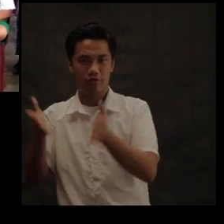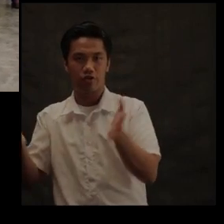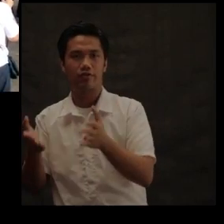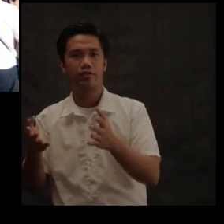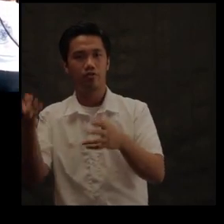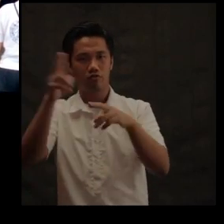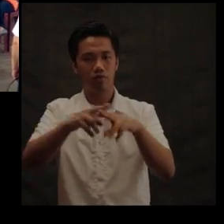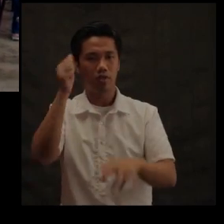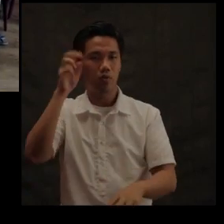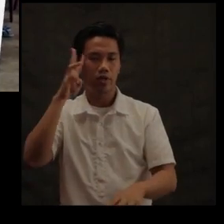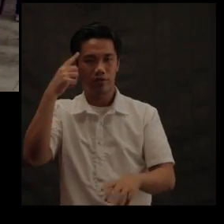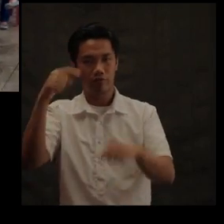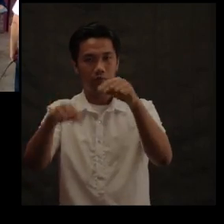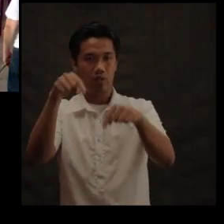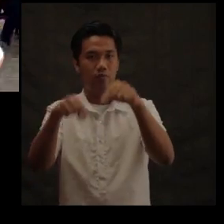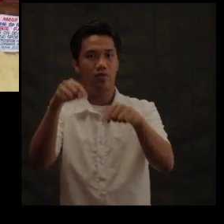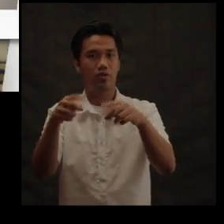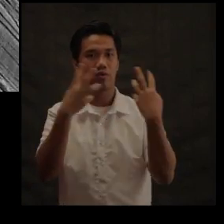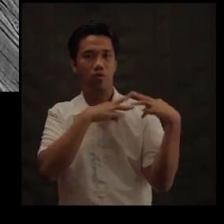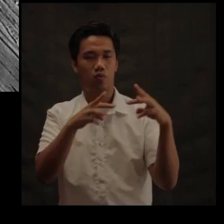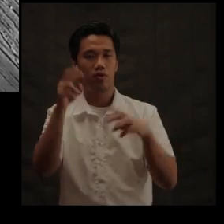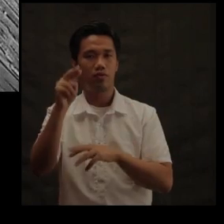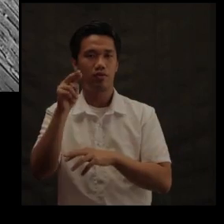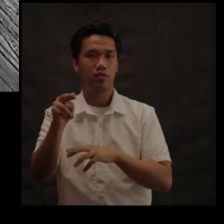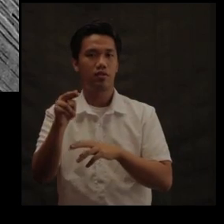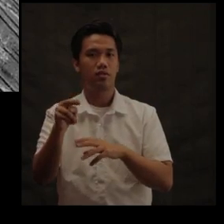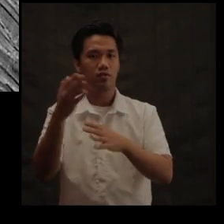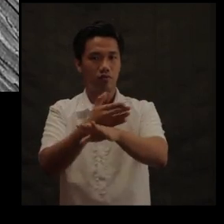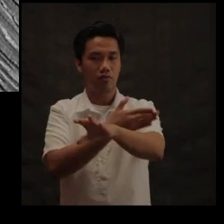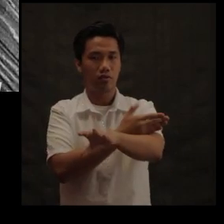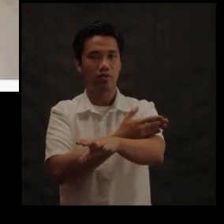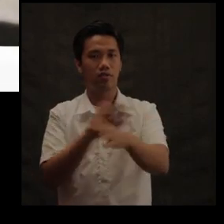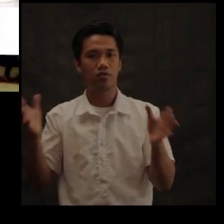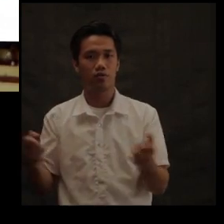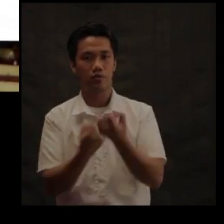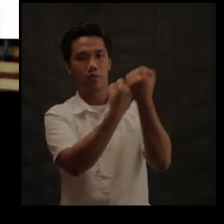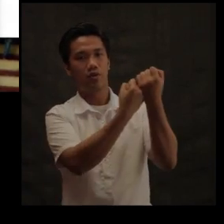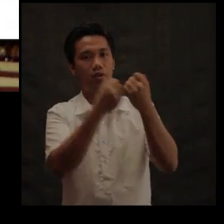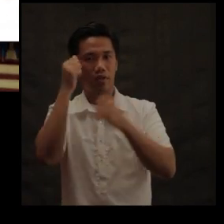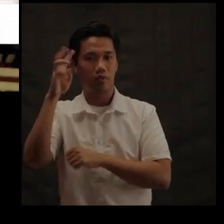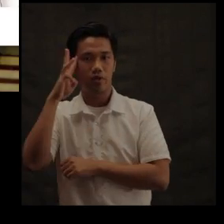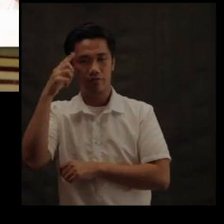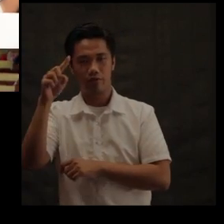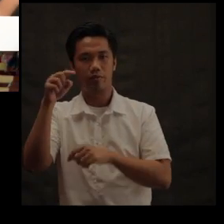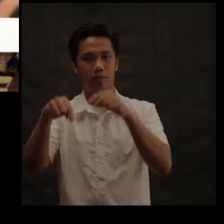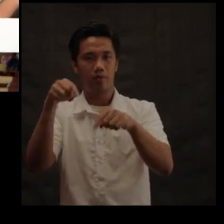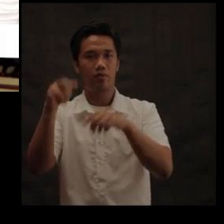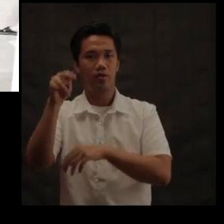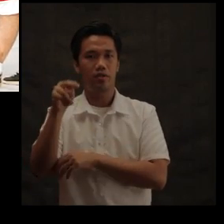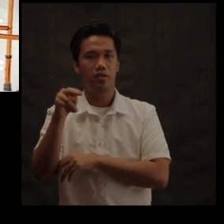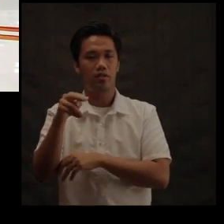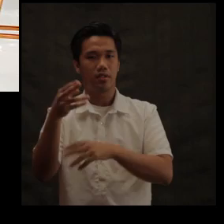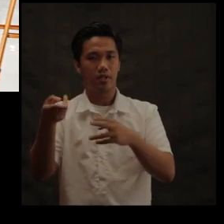pressing to increase voter awareness among the disabled, while recognizing the need to enhance support and awareness of PWD